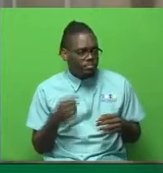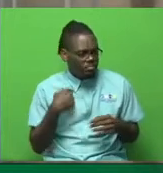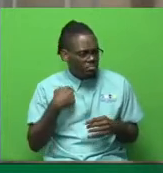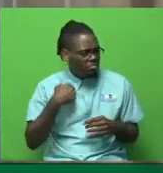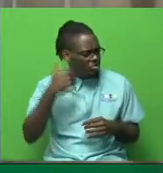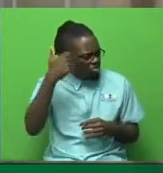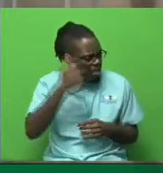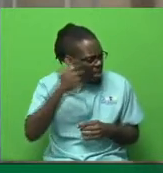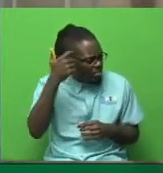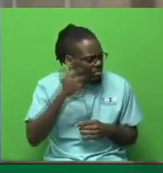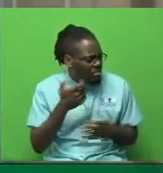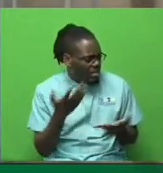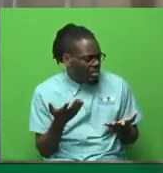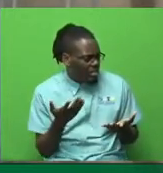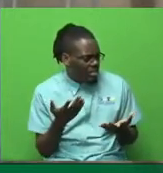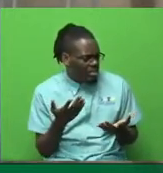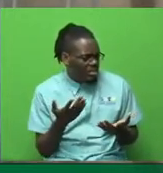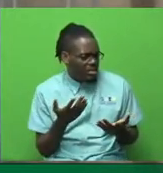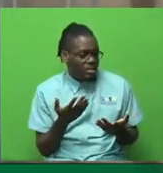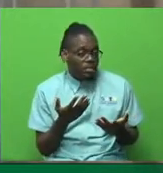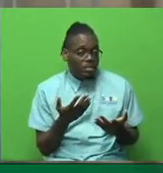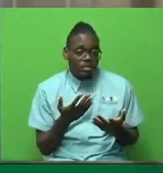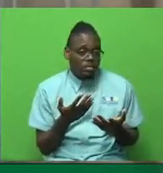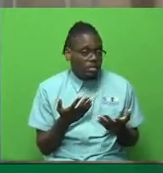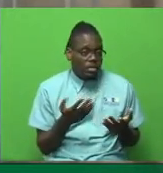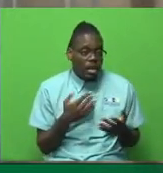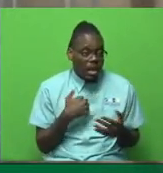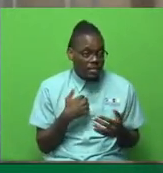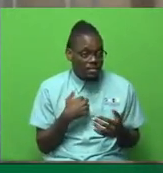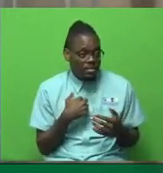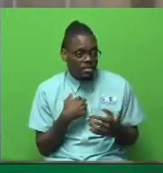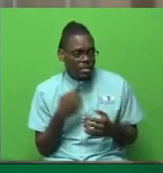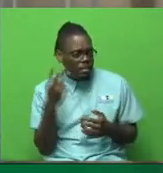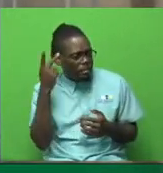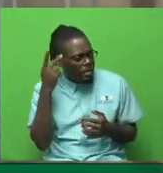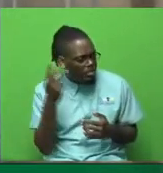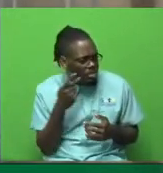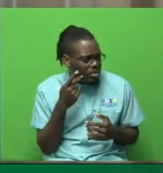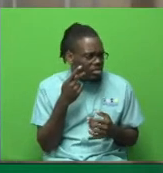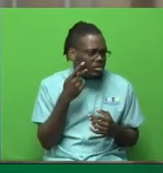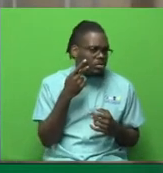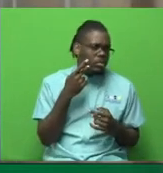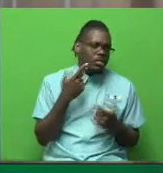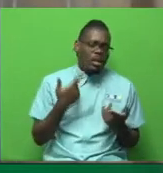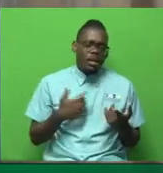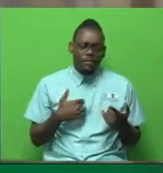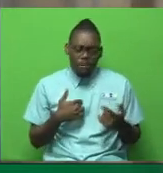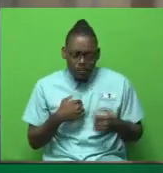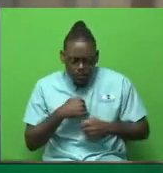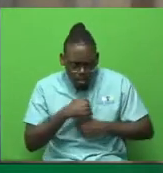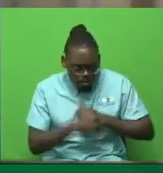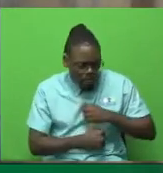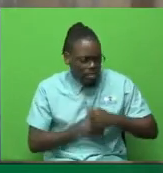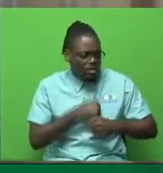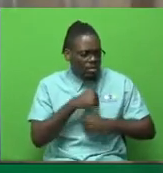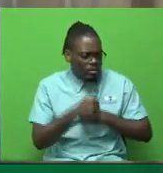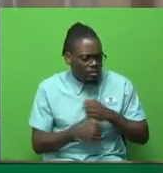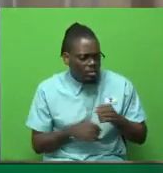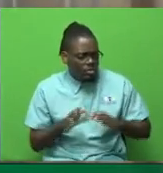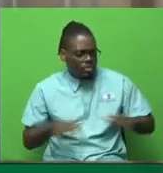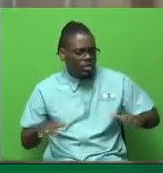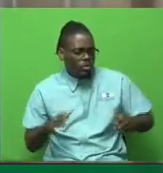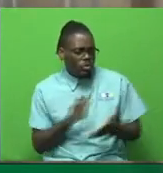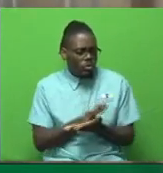already struggling to send their students to school who have just managed to literally have just managed